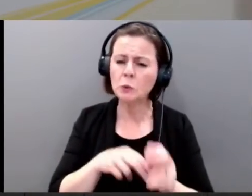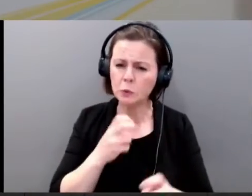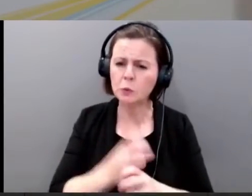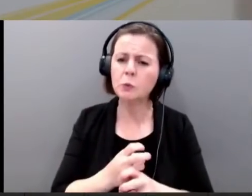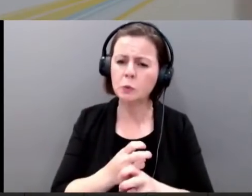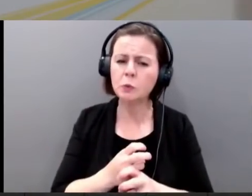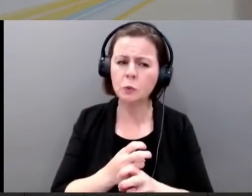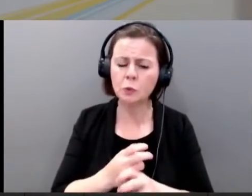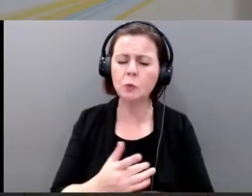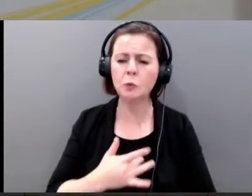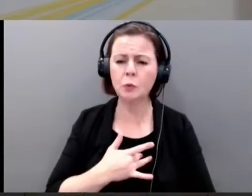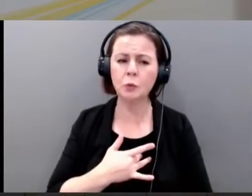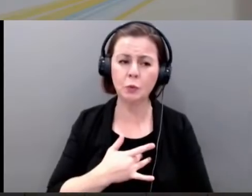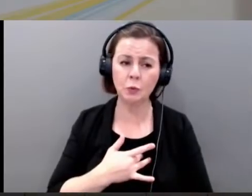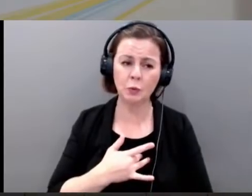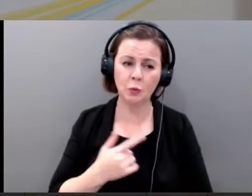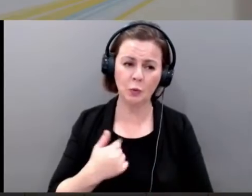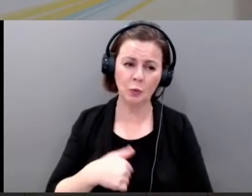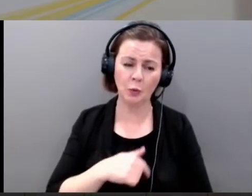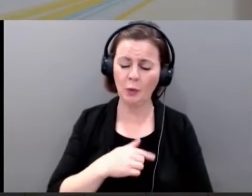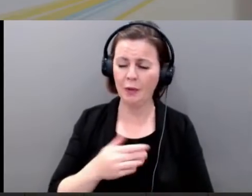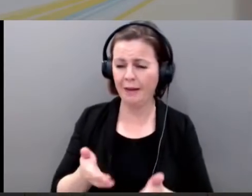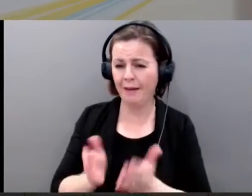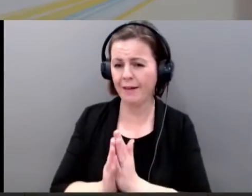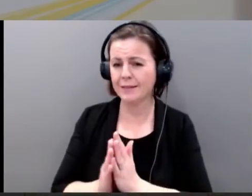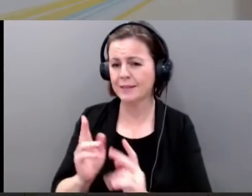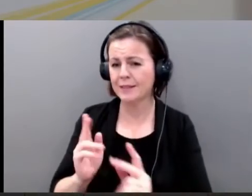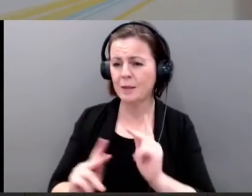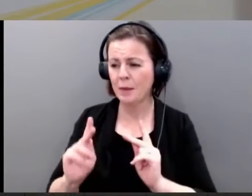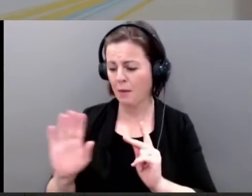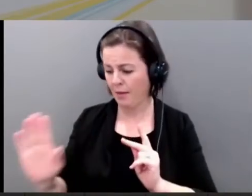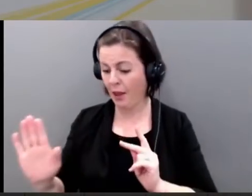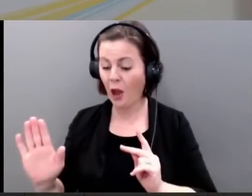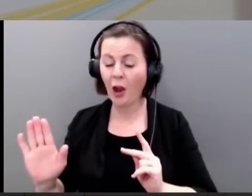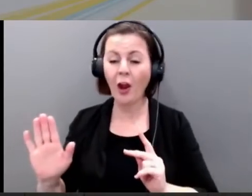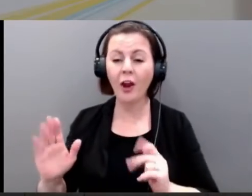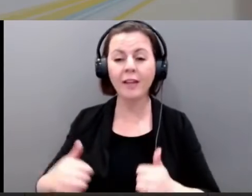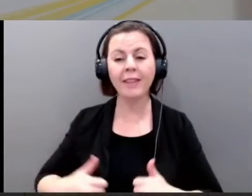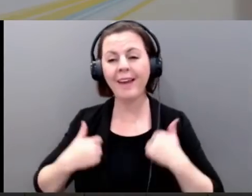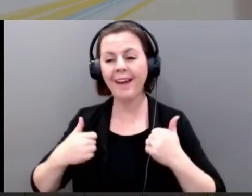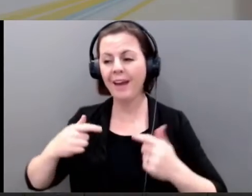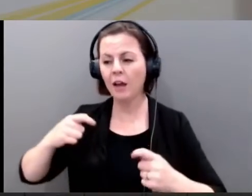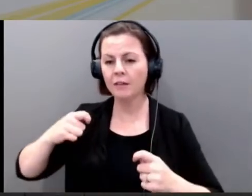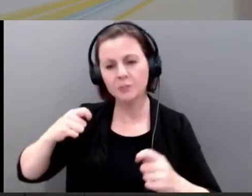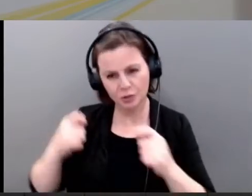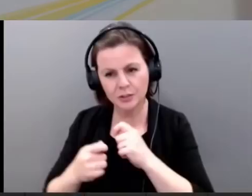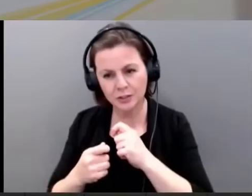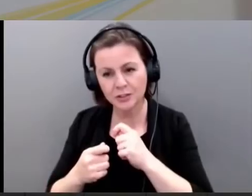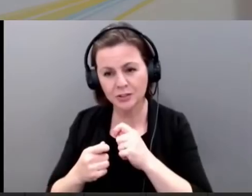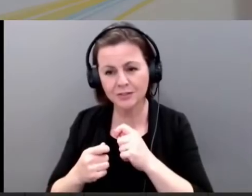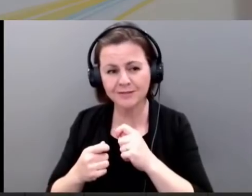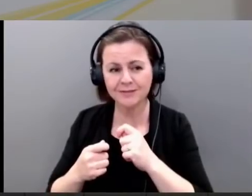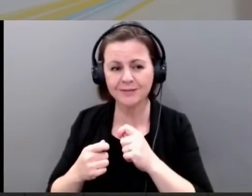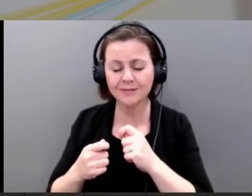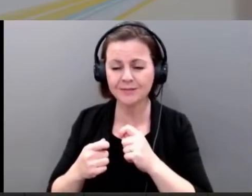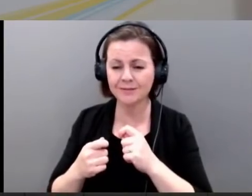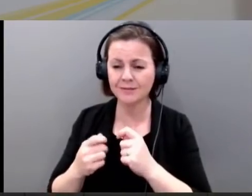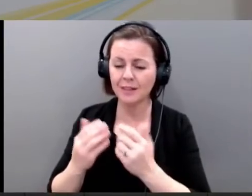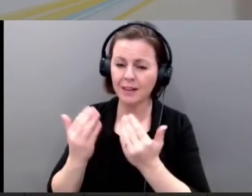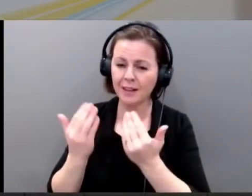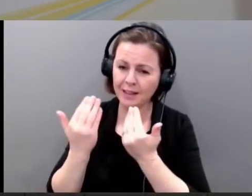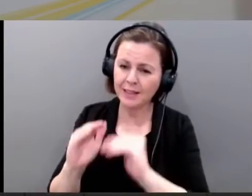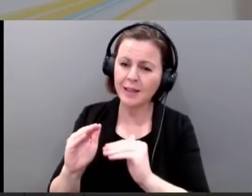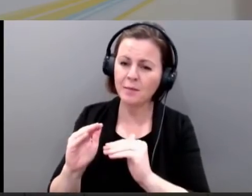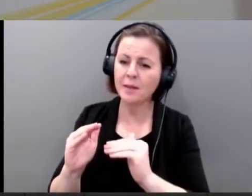because we're asking everyone to try to make some changes and limit their contacts outside